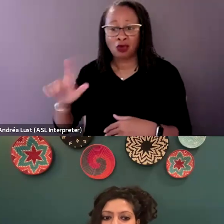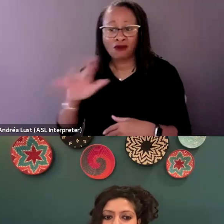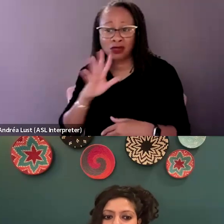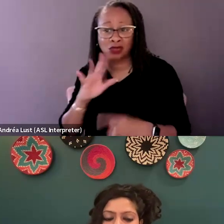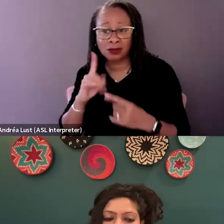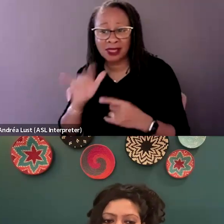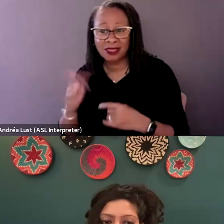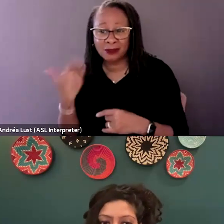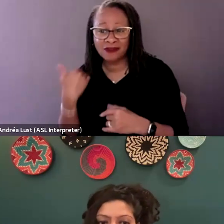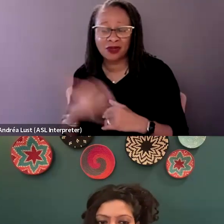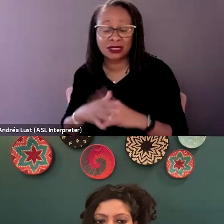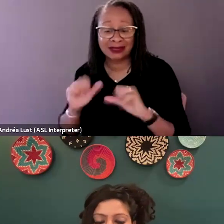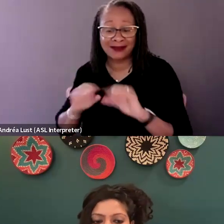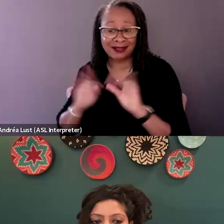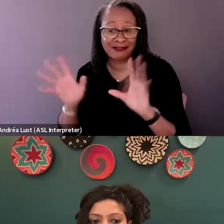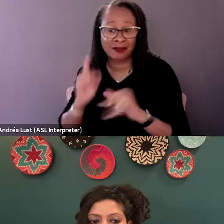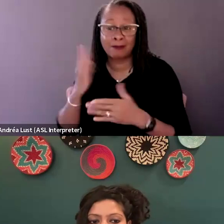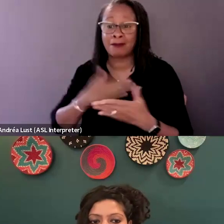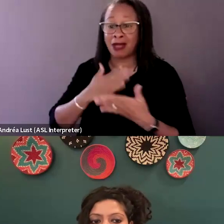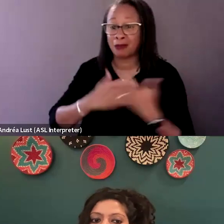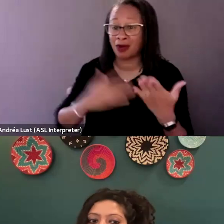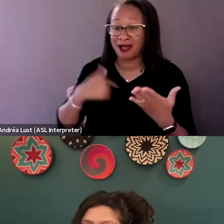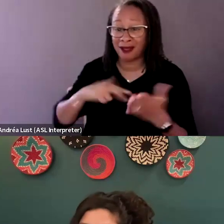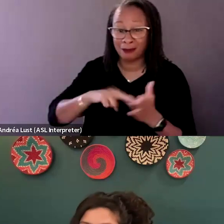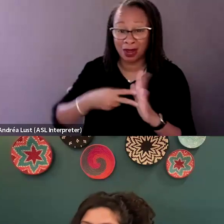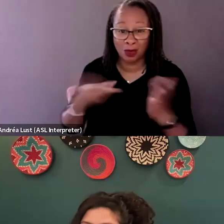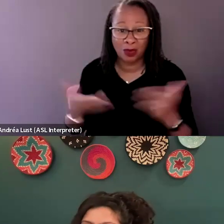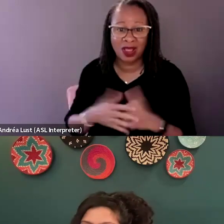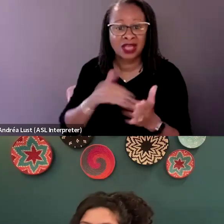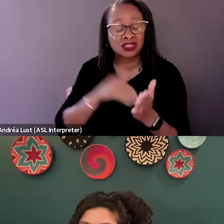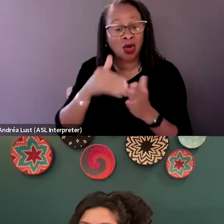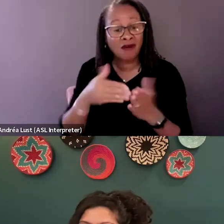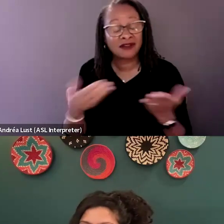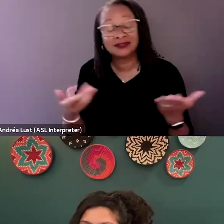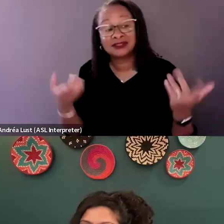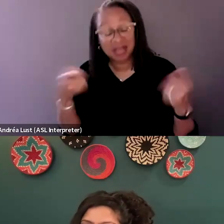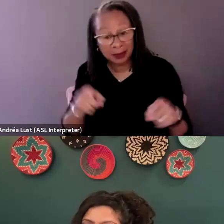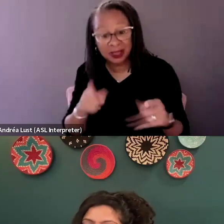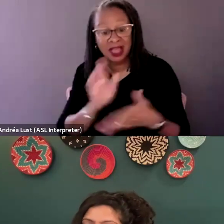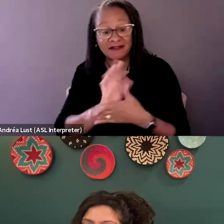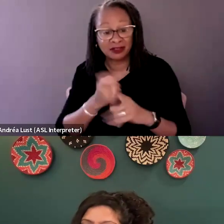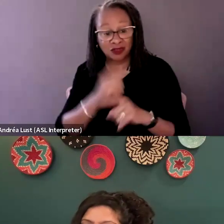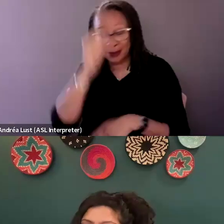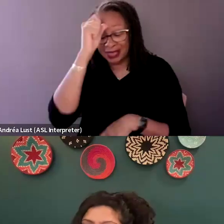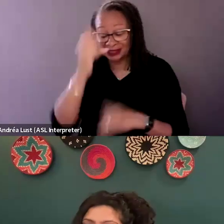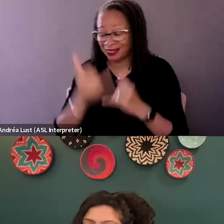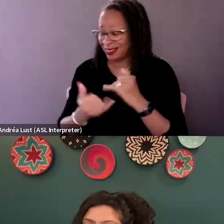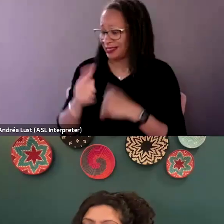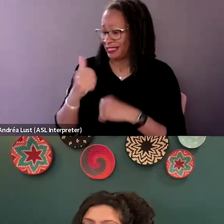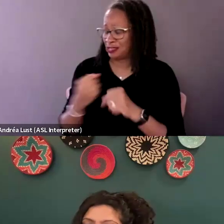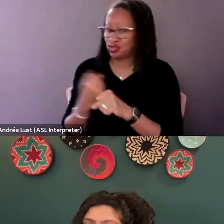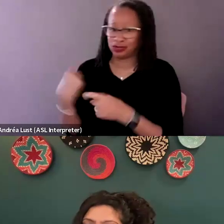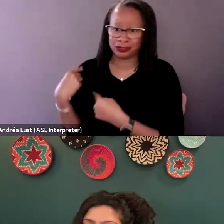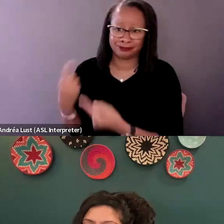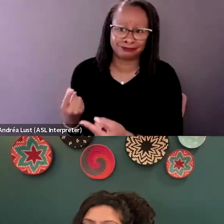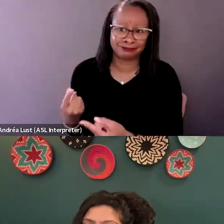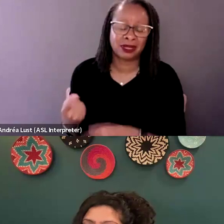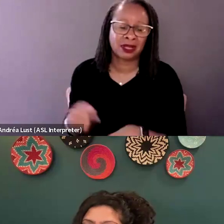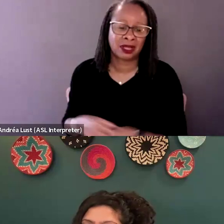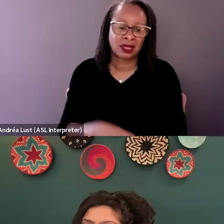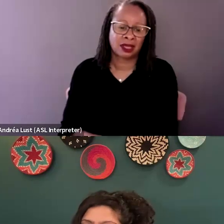together a patchwork quilt of funds from different countries. That was not what I was doing. I sort of got it from one in one fell swoop, like one tranche from